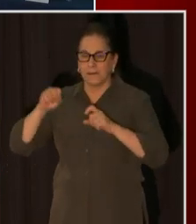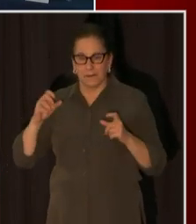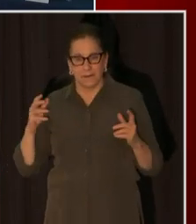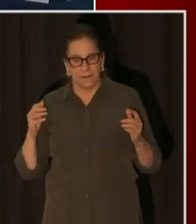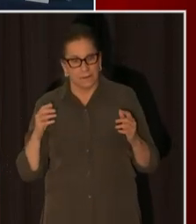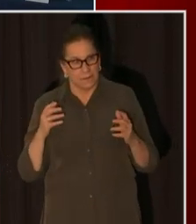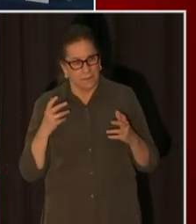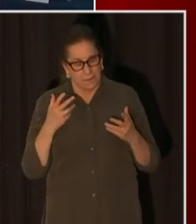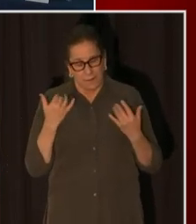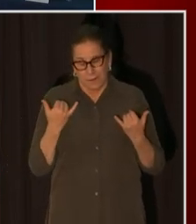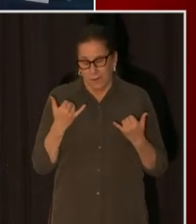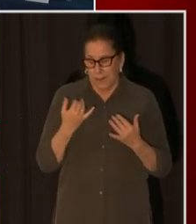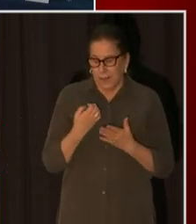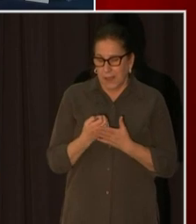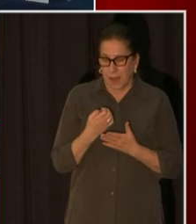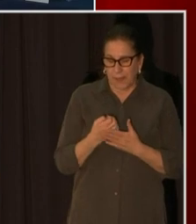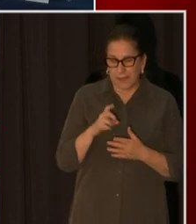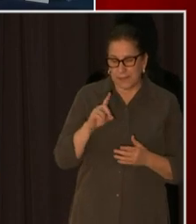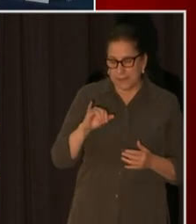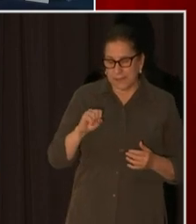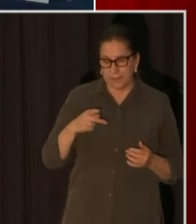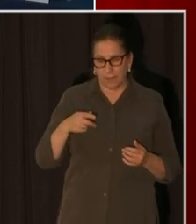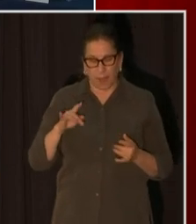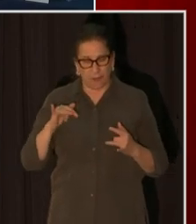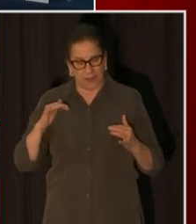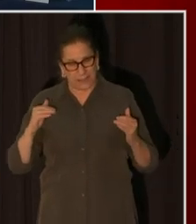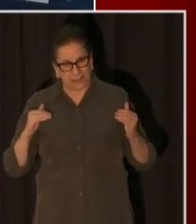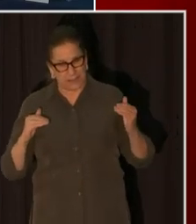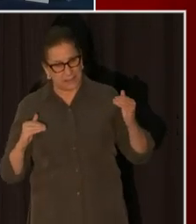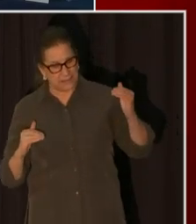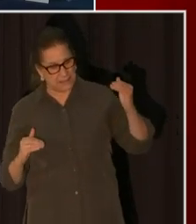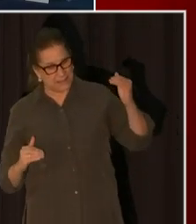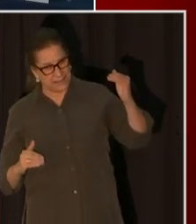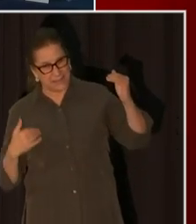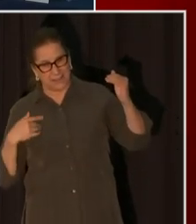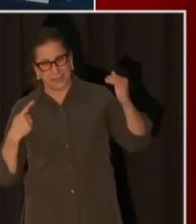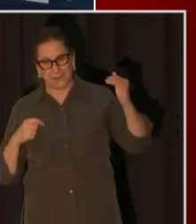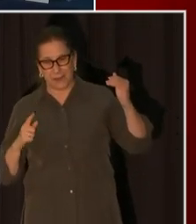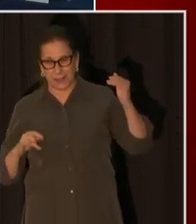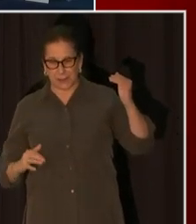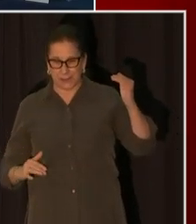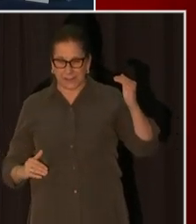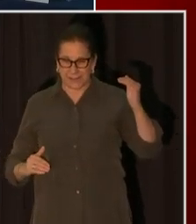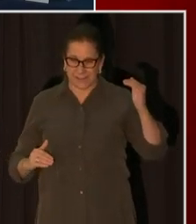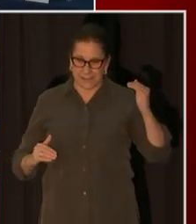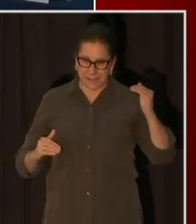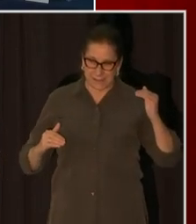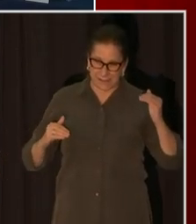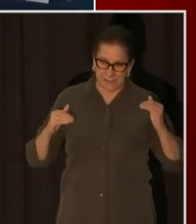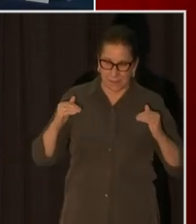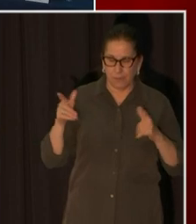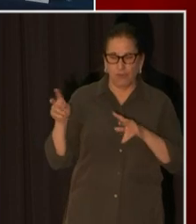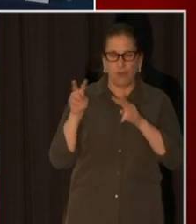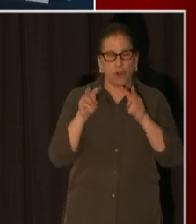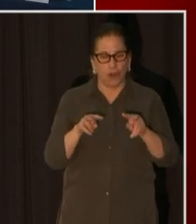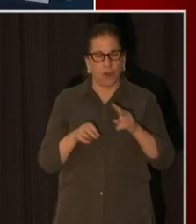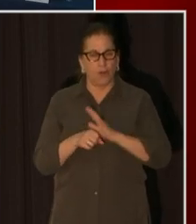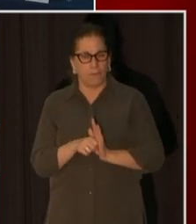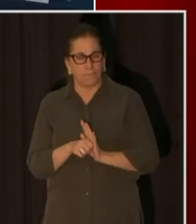that's accountants and marketers to help you strategize on how to obtain new business. And